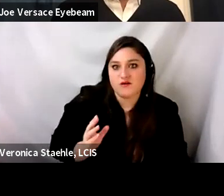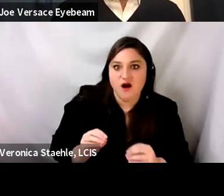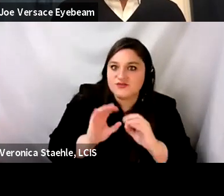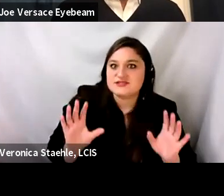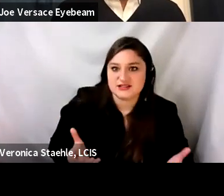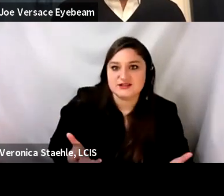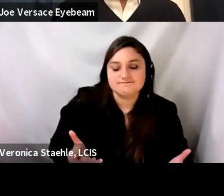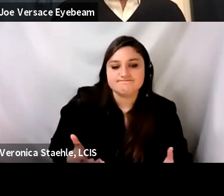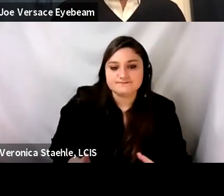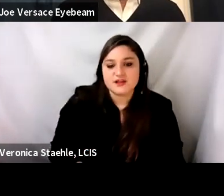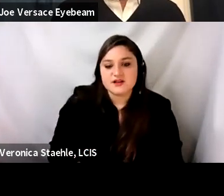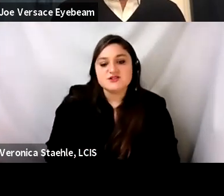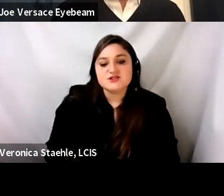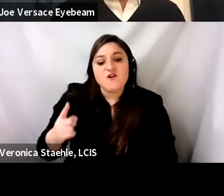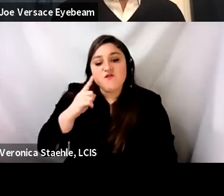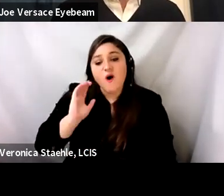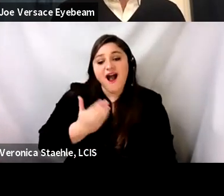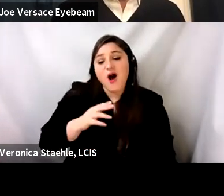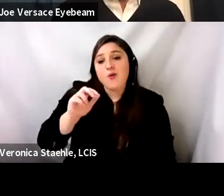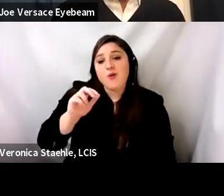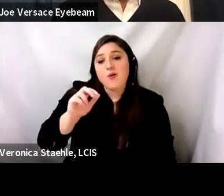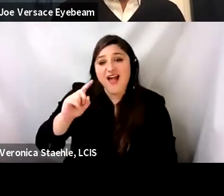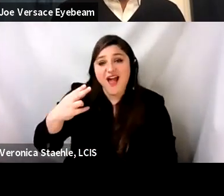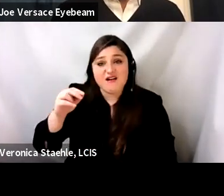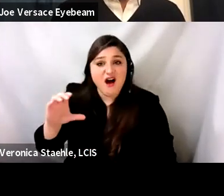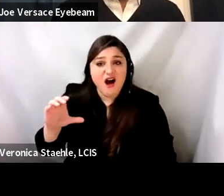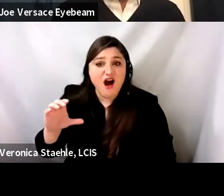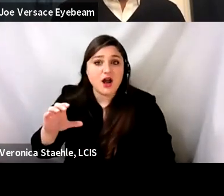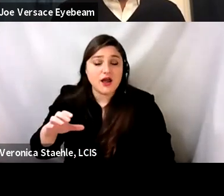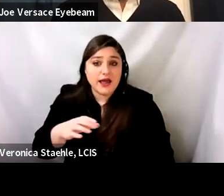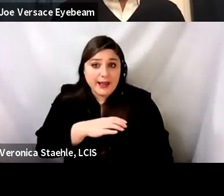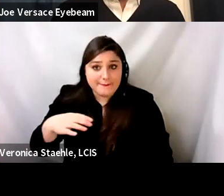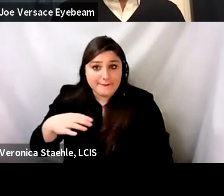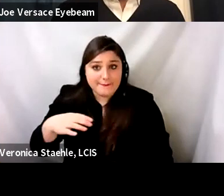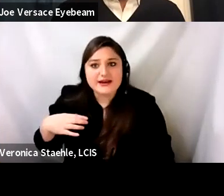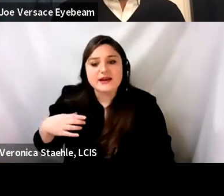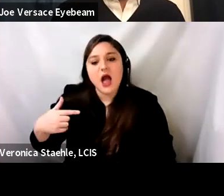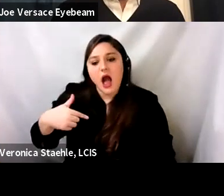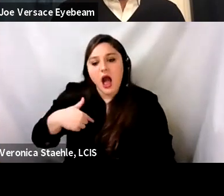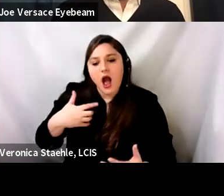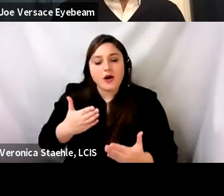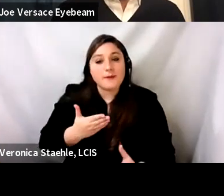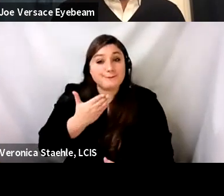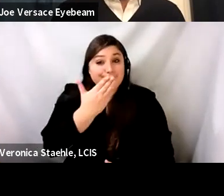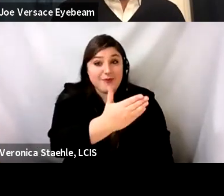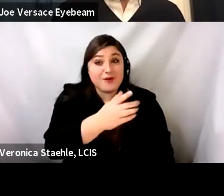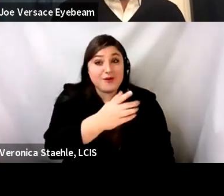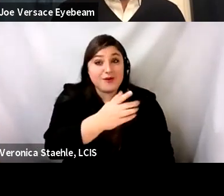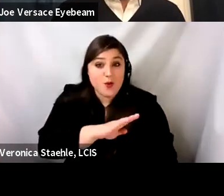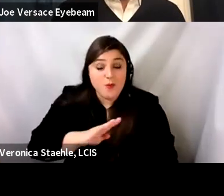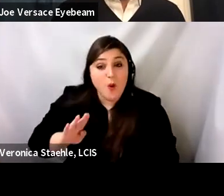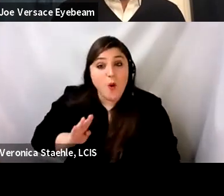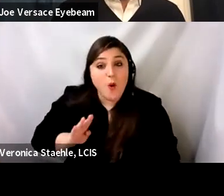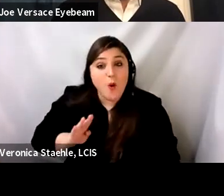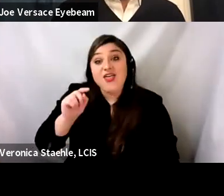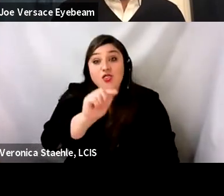folks I think that Francis and I just personally have suggested and we've added to the board have turned out to be a couple of the most